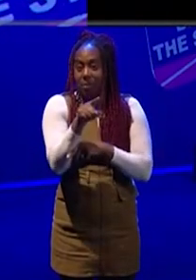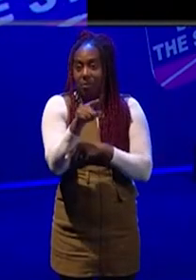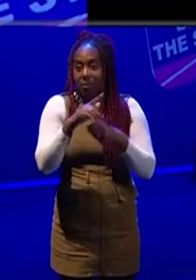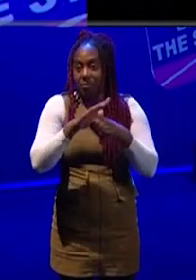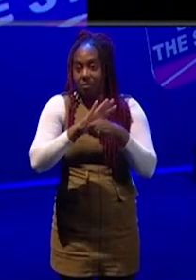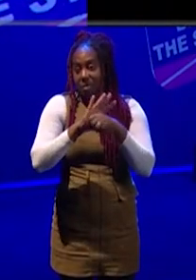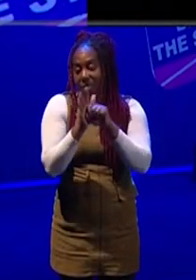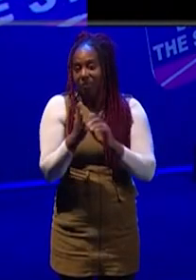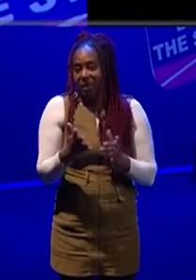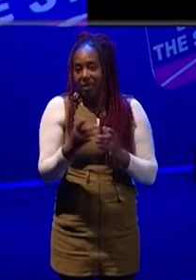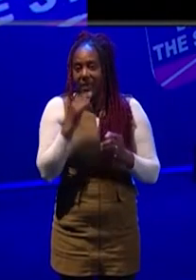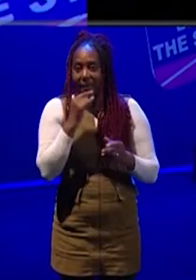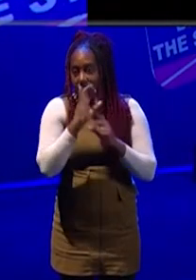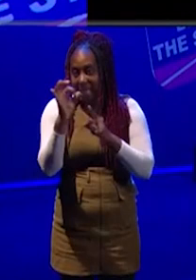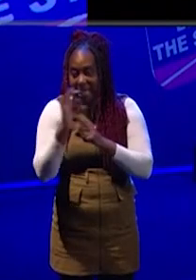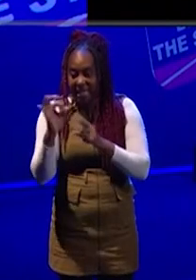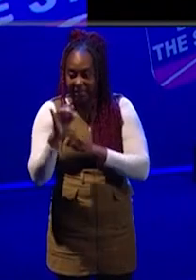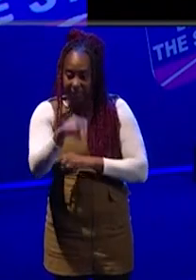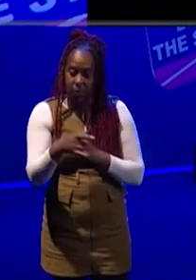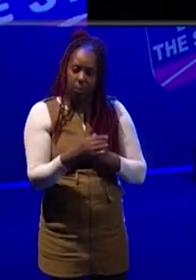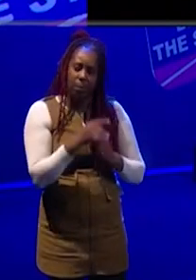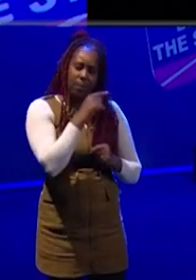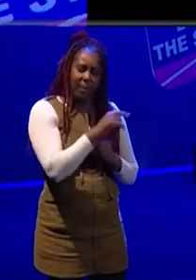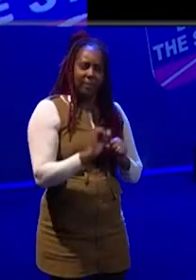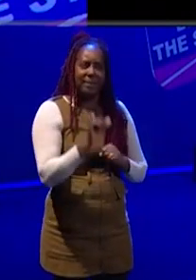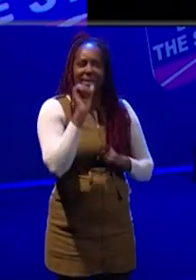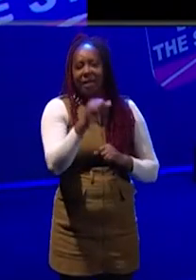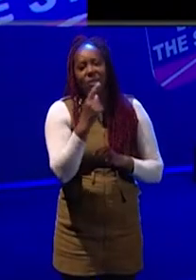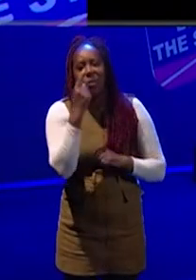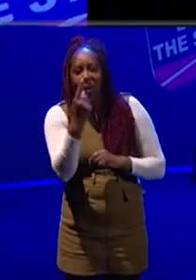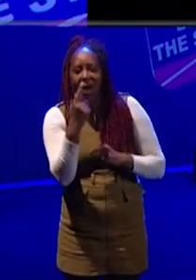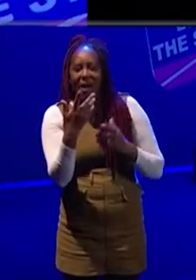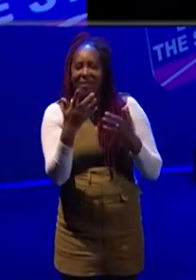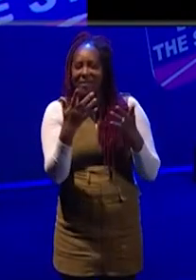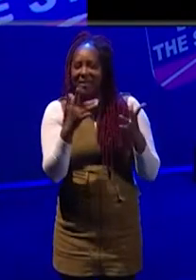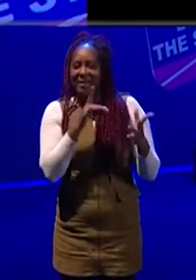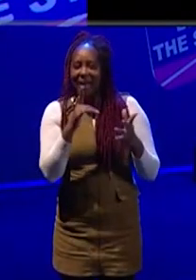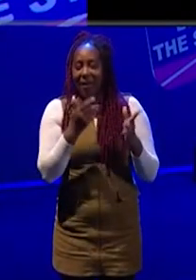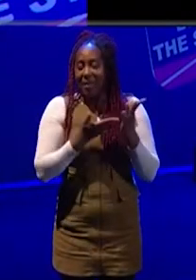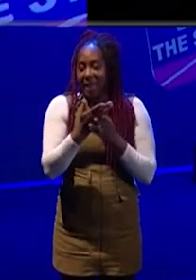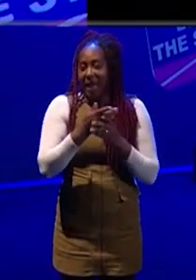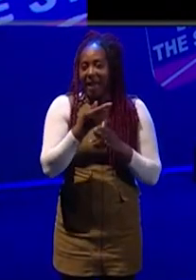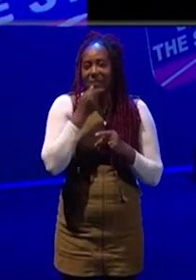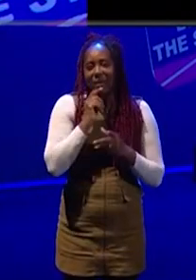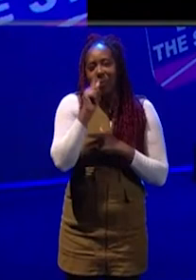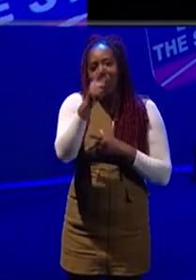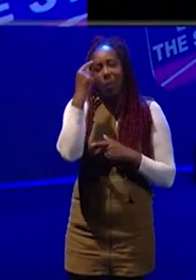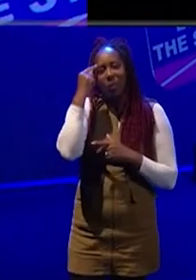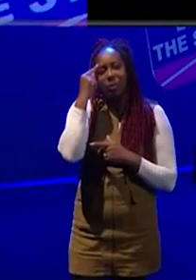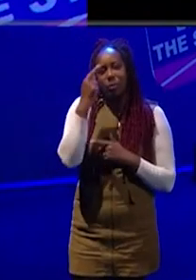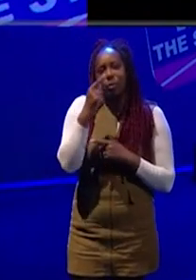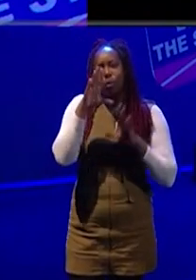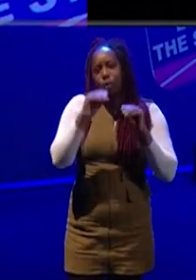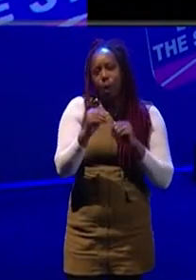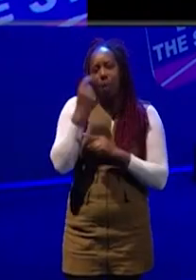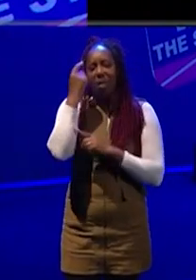it from our point of view. I think it did, one of the silver linings is it did give people a chance to stop and think and regroup